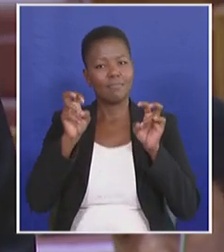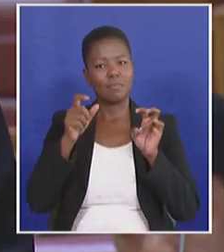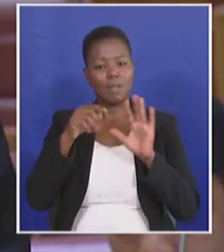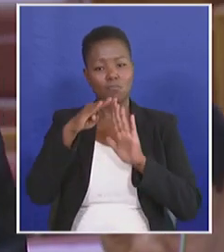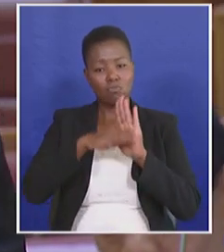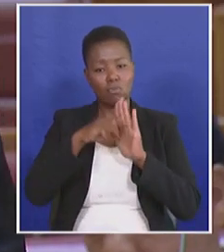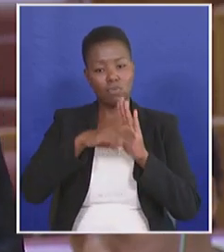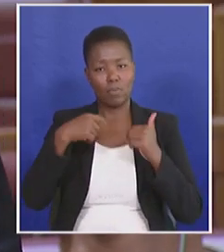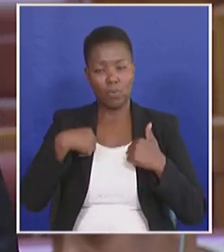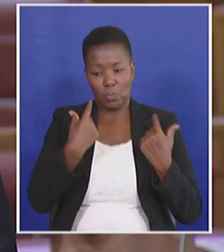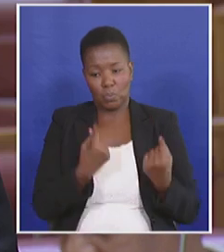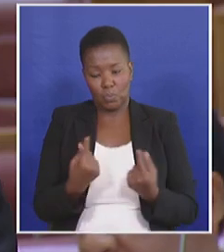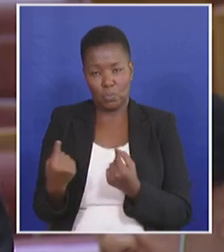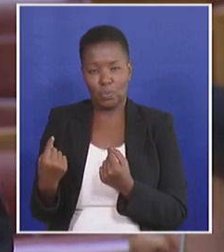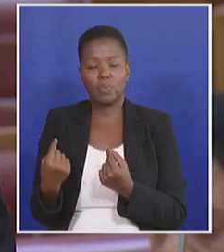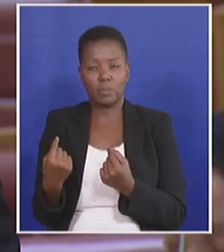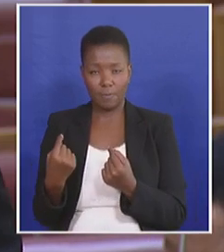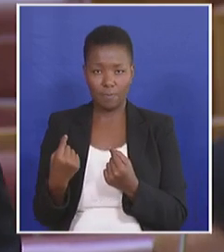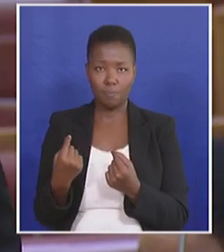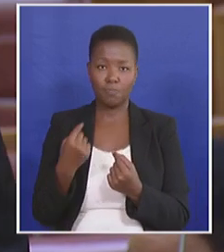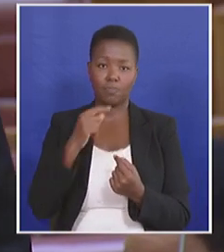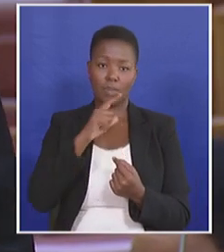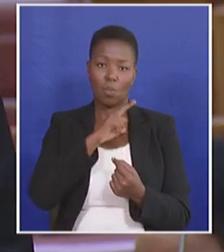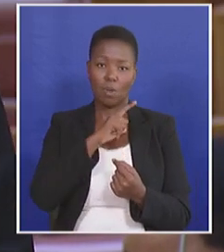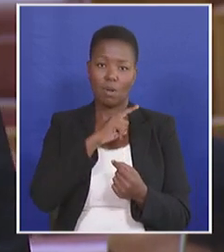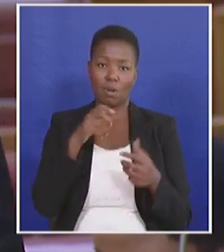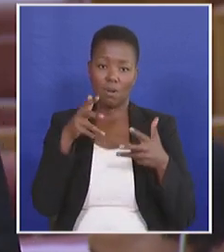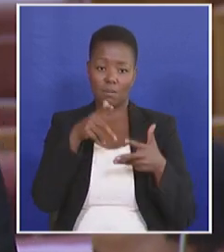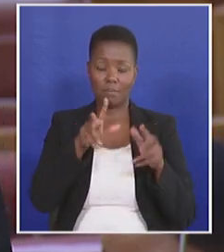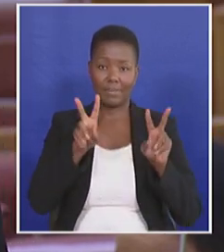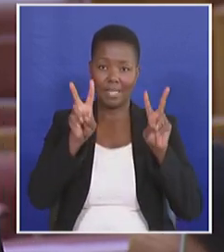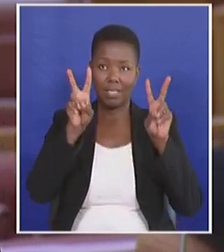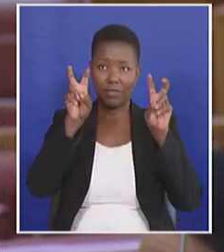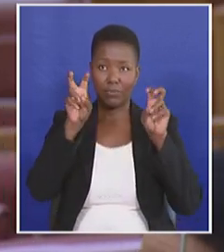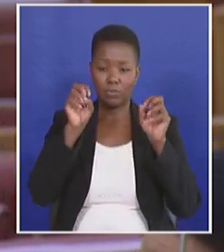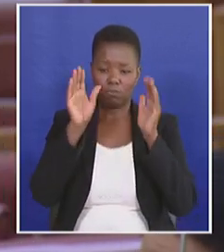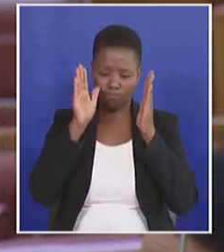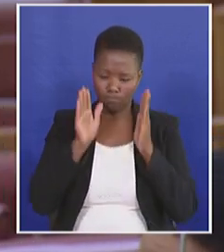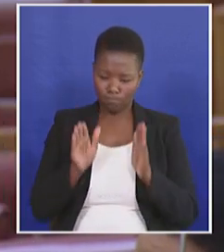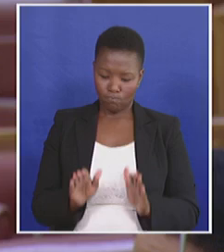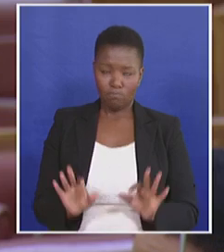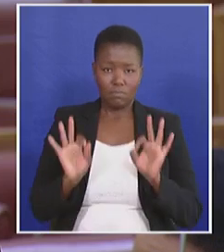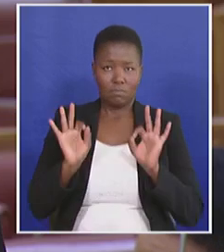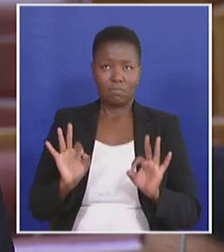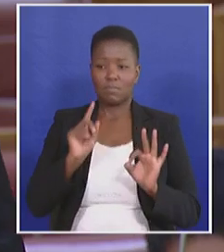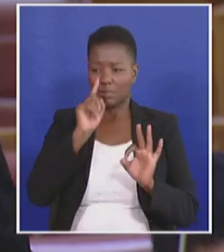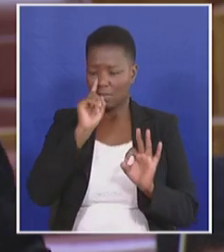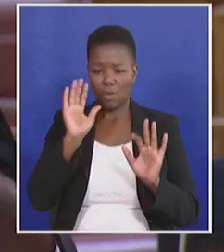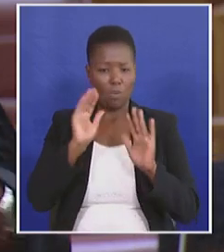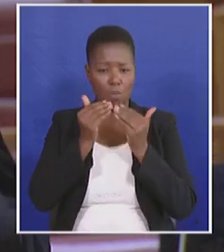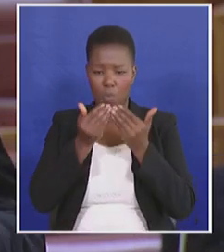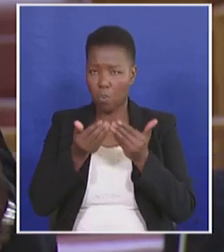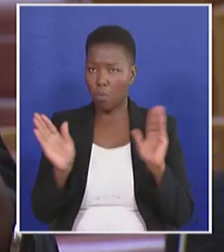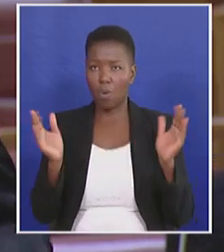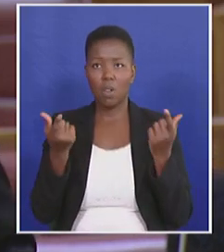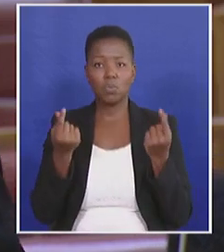basics approach, precisely because when we refer to the issue of fitness, it has got to be fitness all round. Fitness, yes, to do the job, but